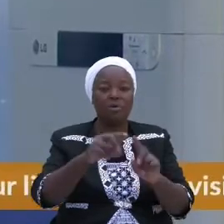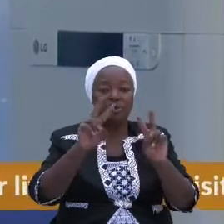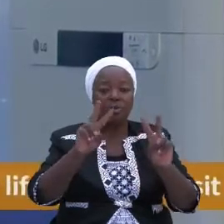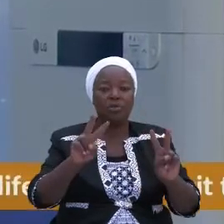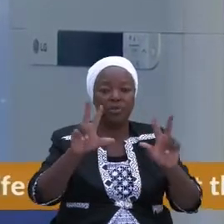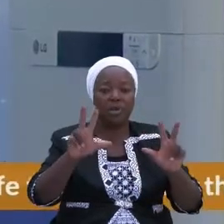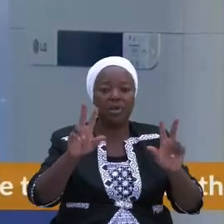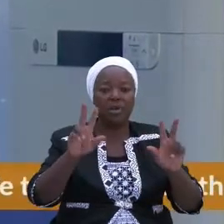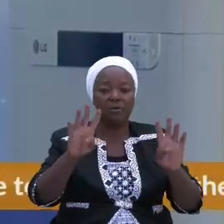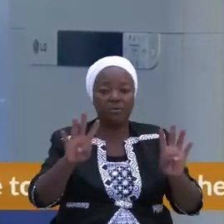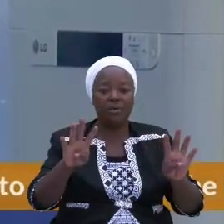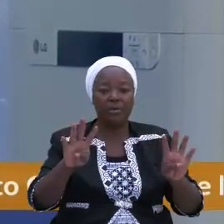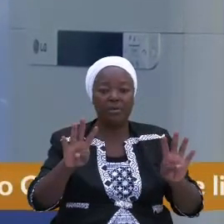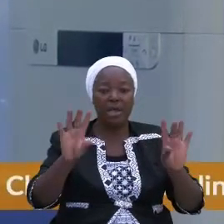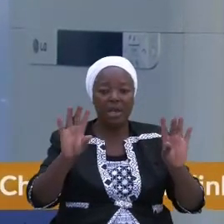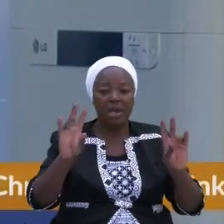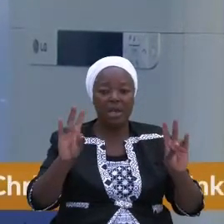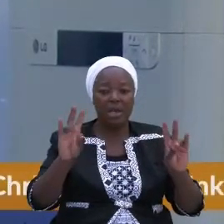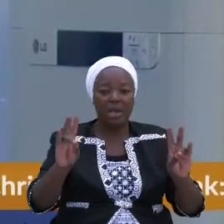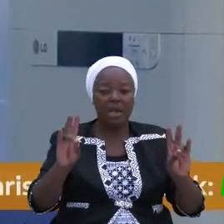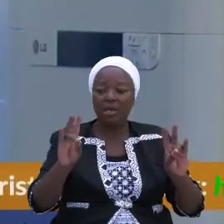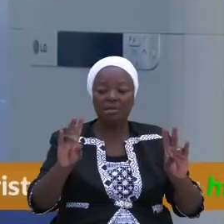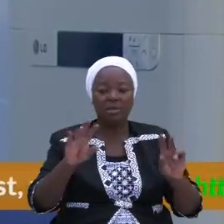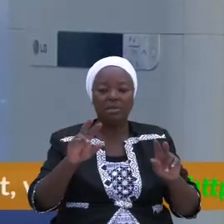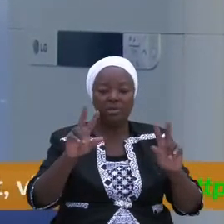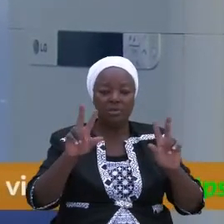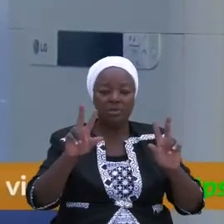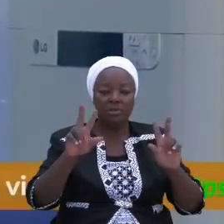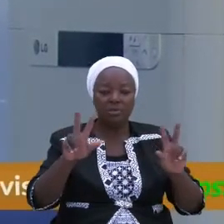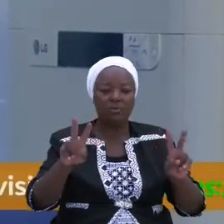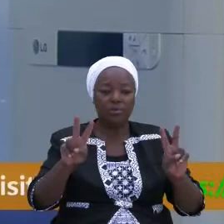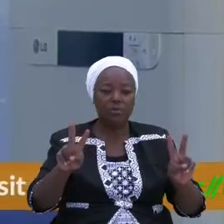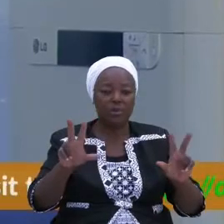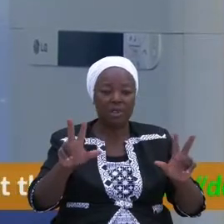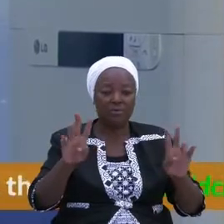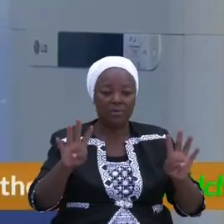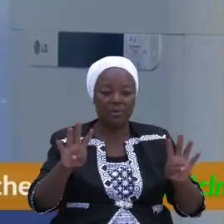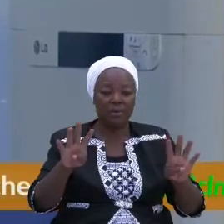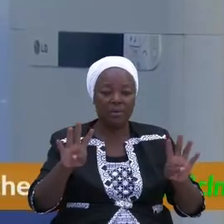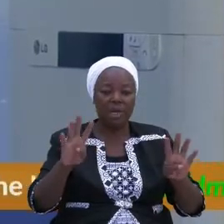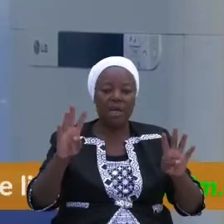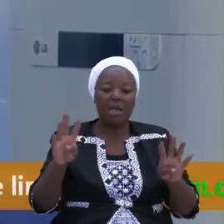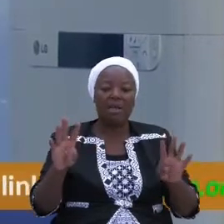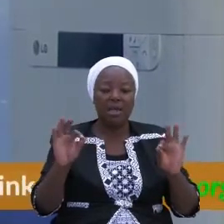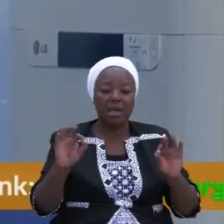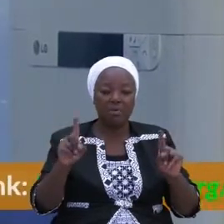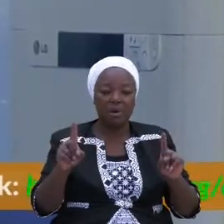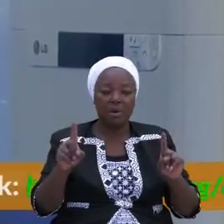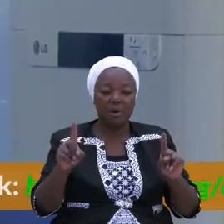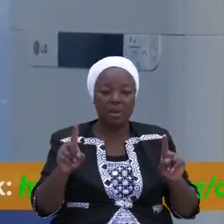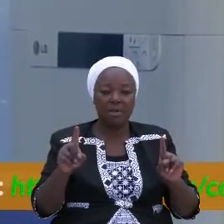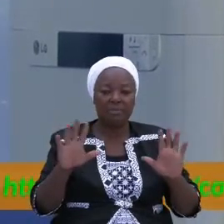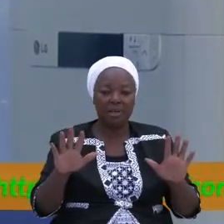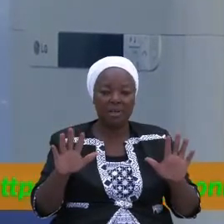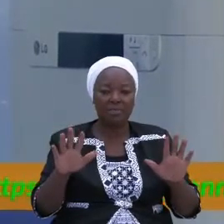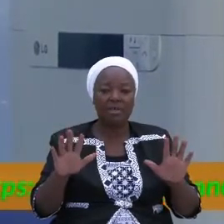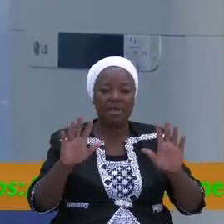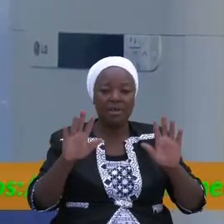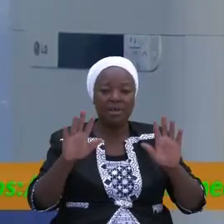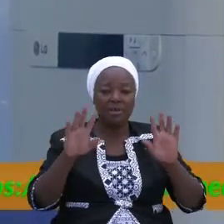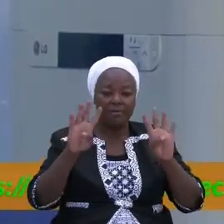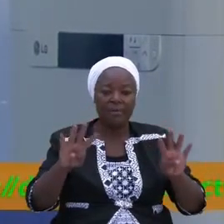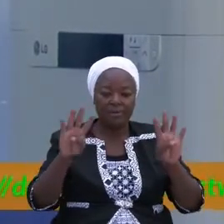nine one five three four nine two six three